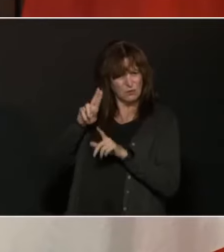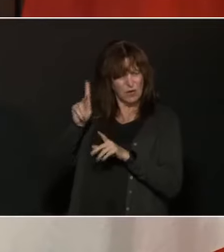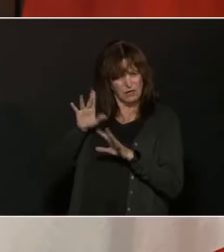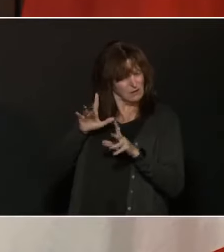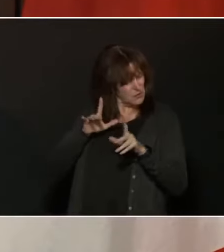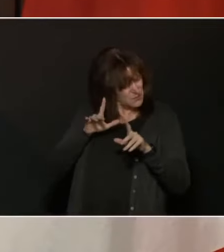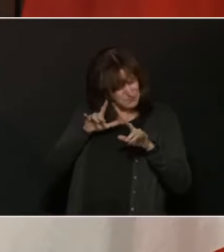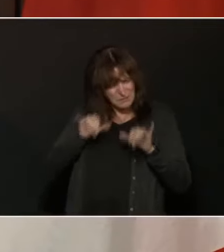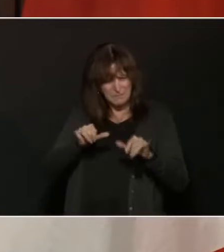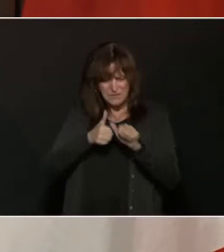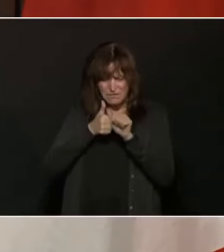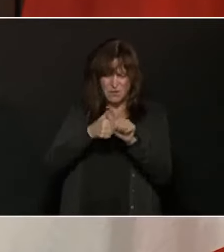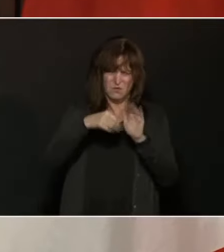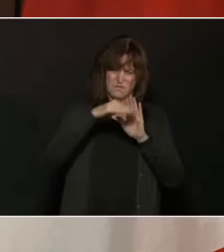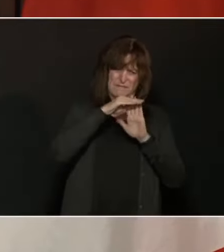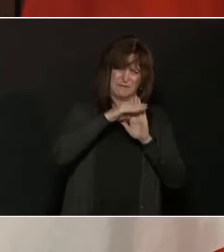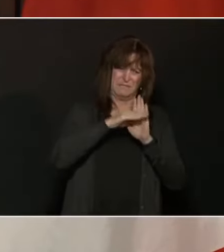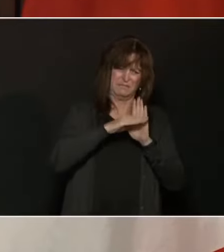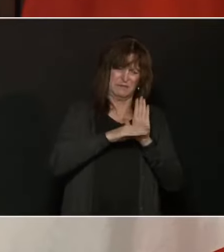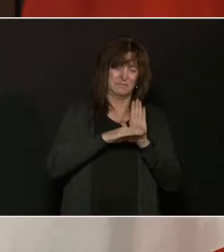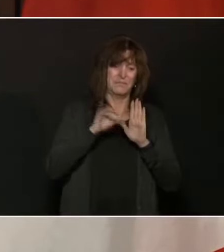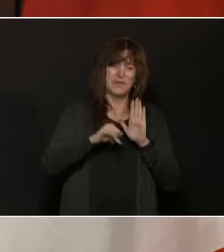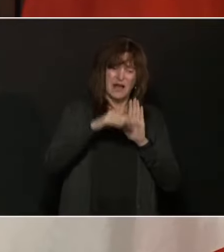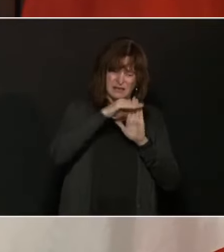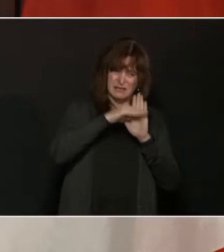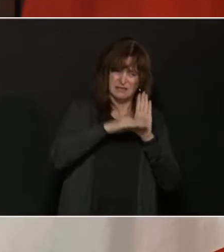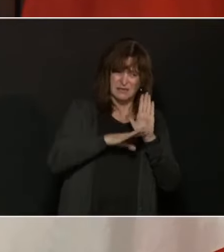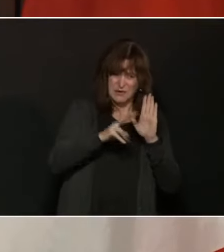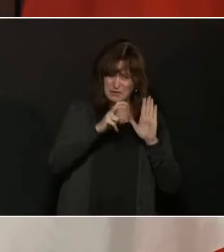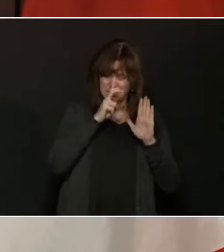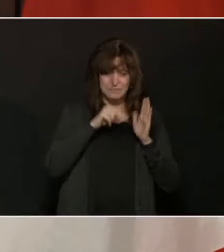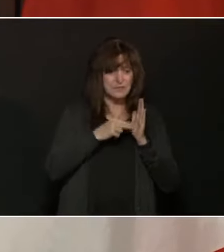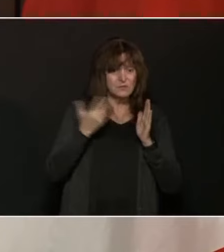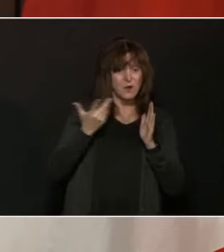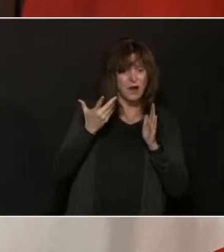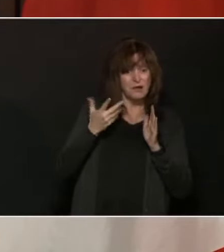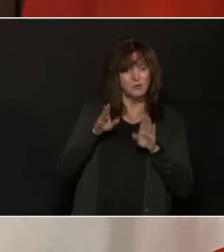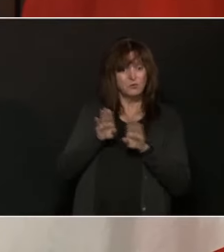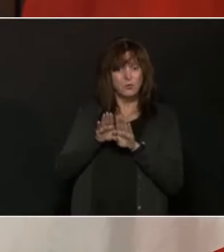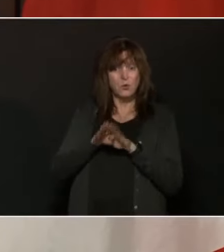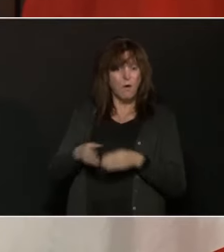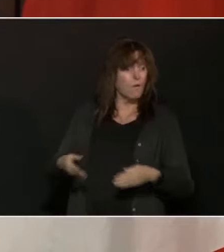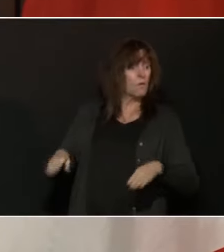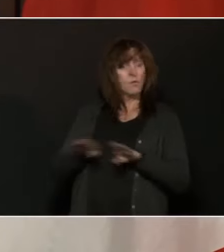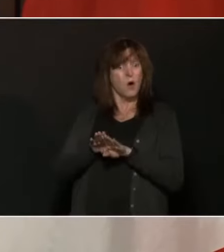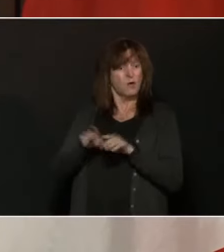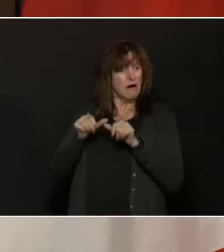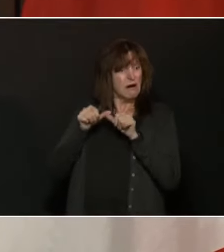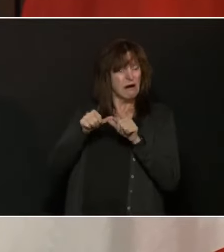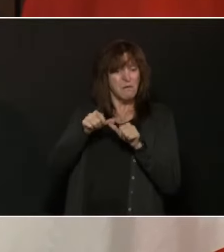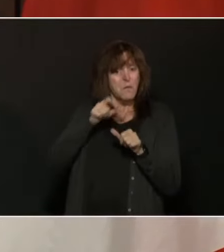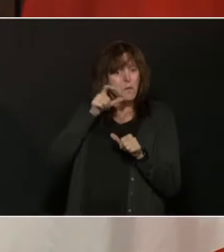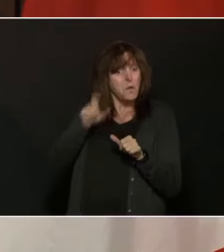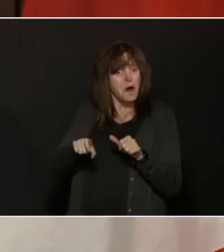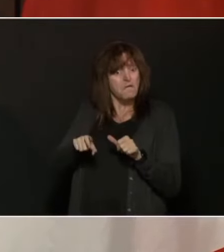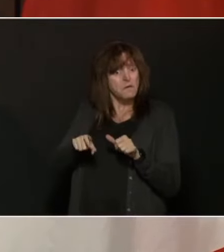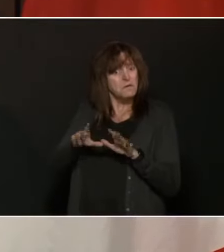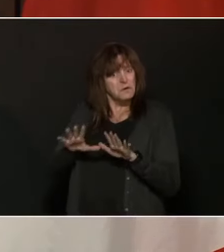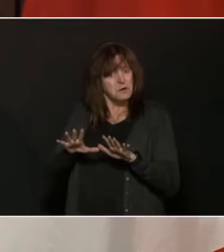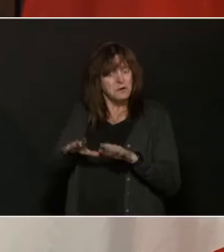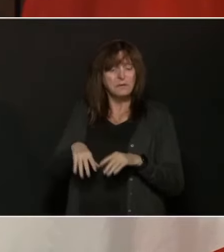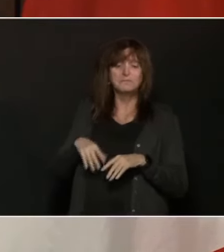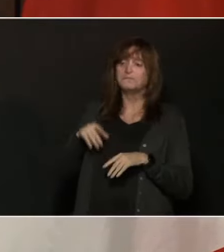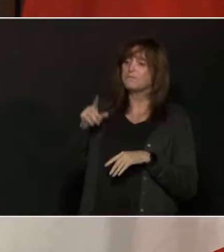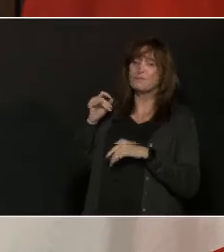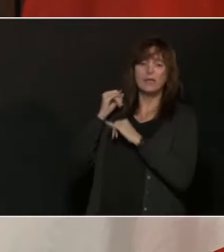have to stay closed. International evidence and some of the modeling that we'll present today suggest that if we are careful and if we